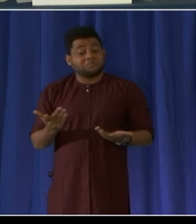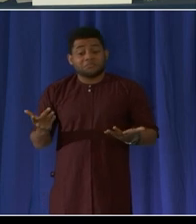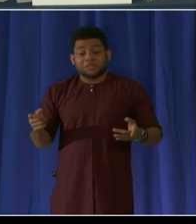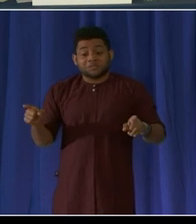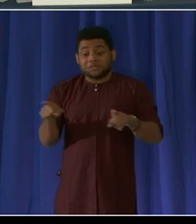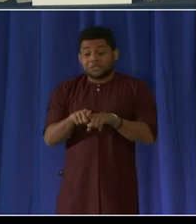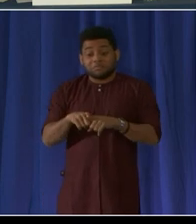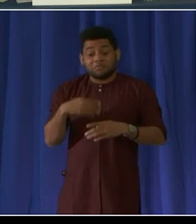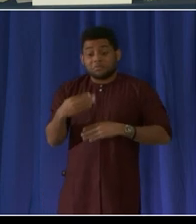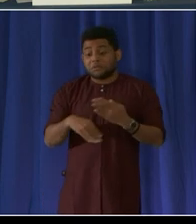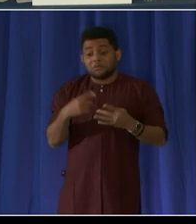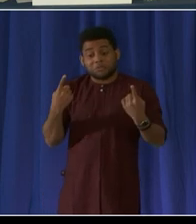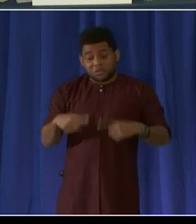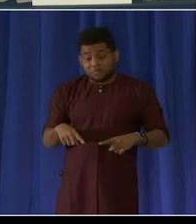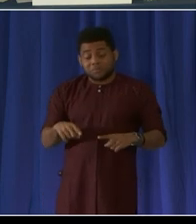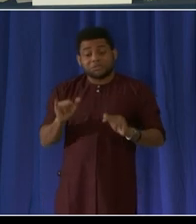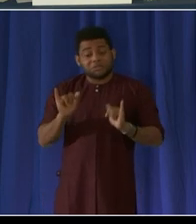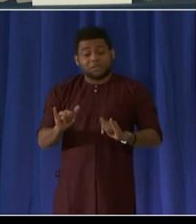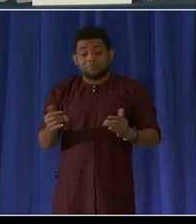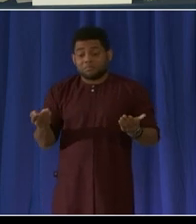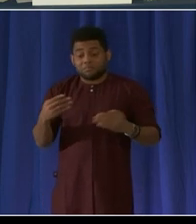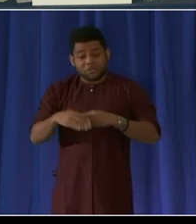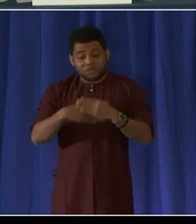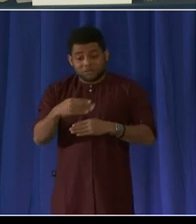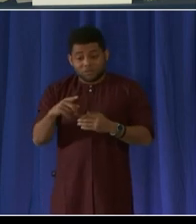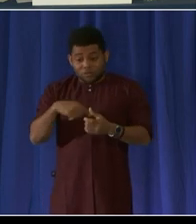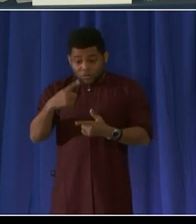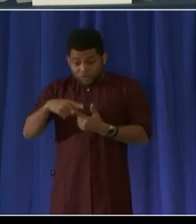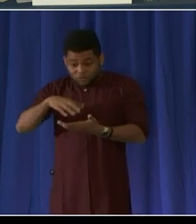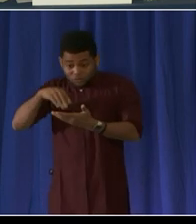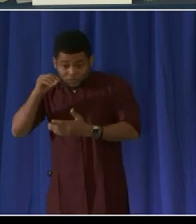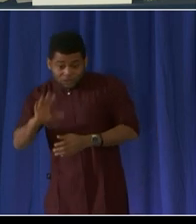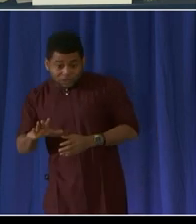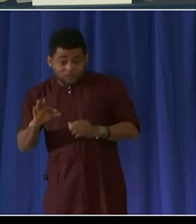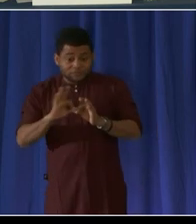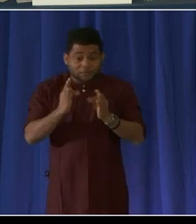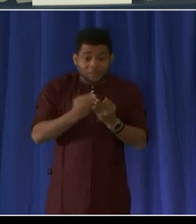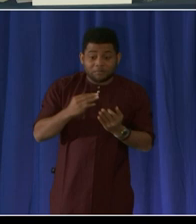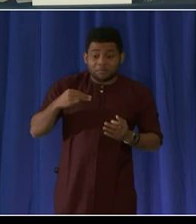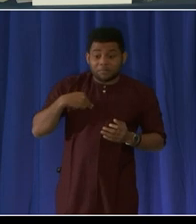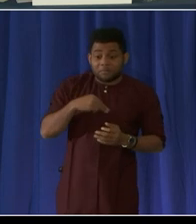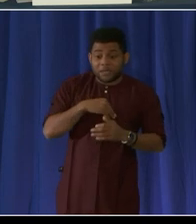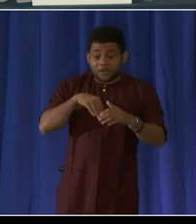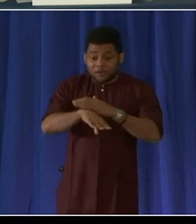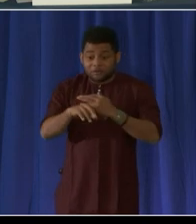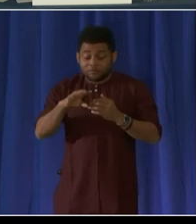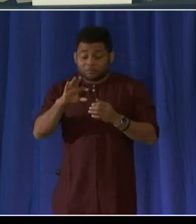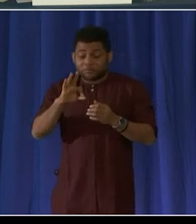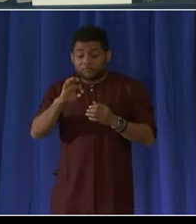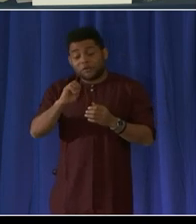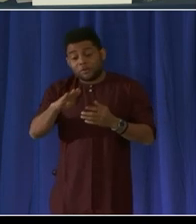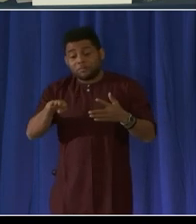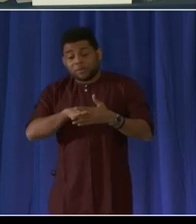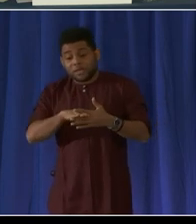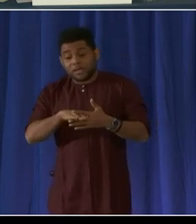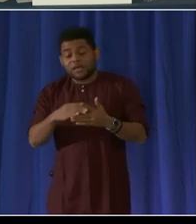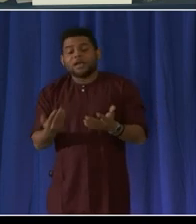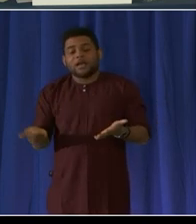the same process as students and family members and staff go into the February break. We'll